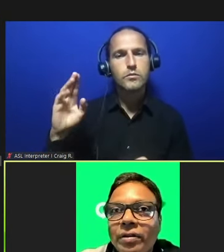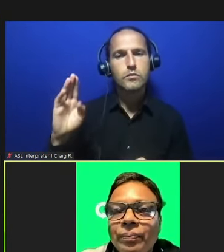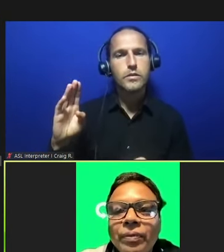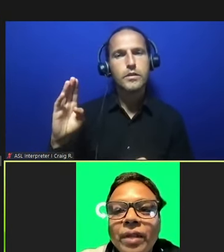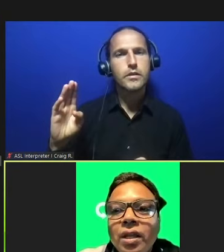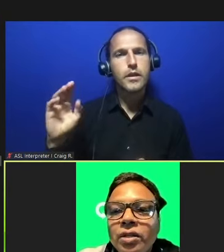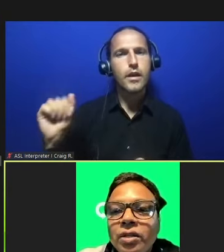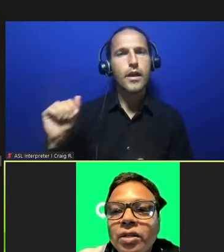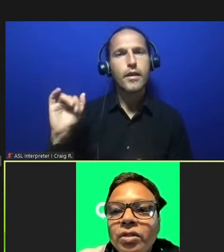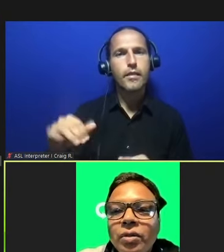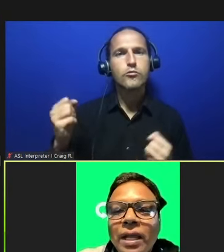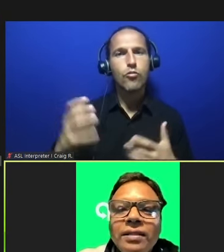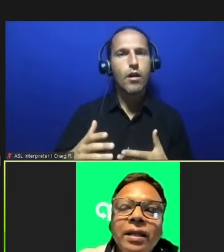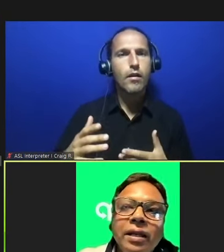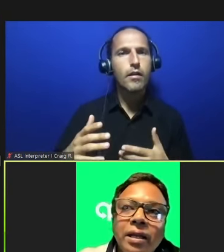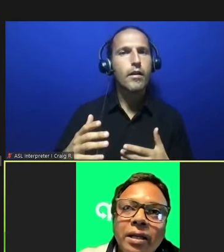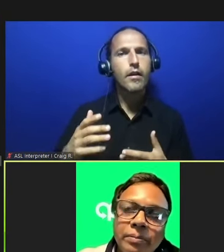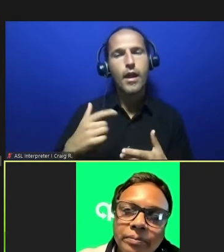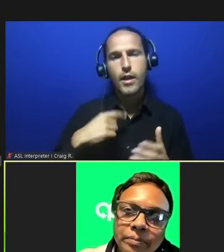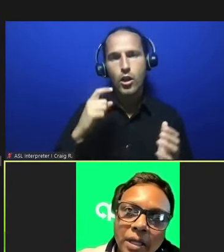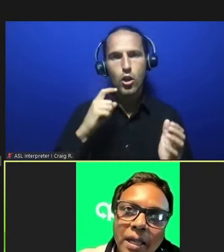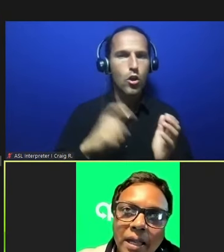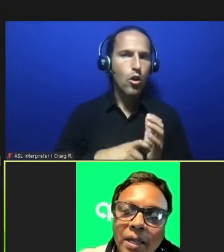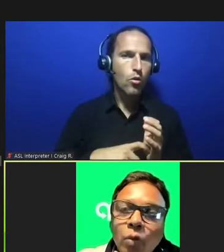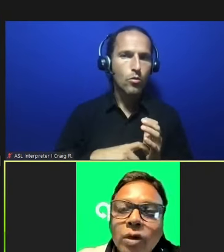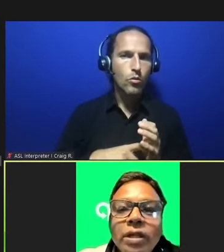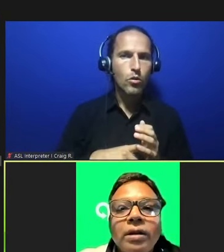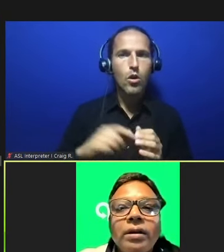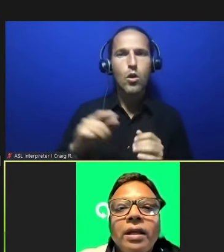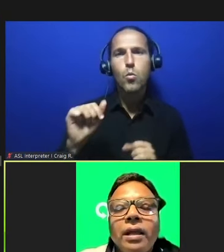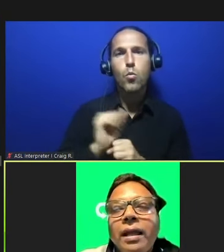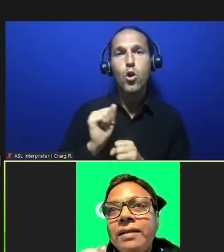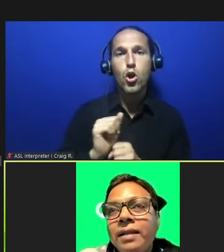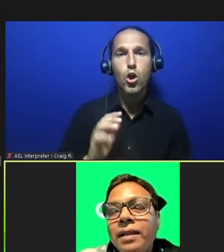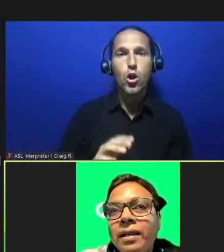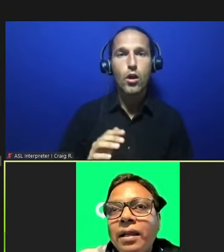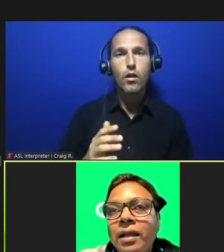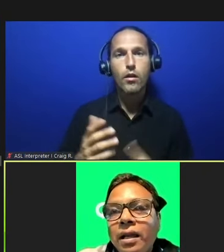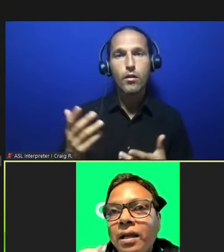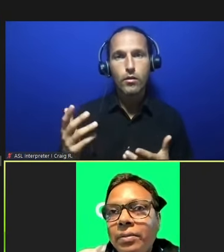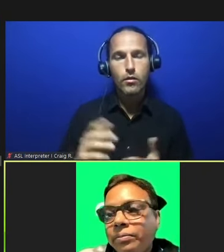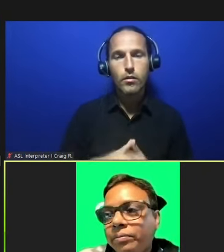sufferer. So as a worker, as a